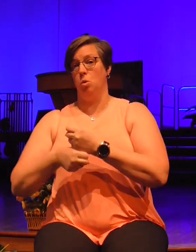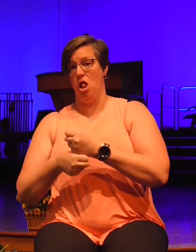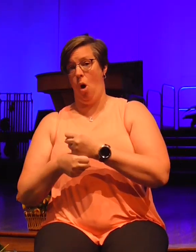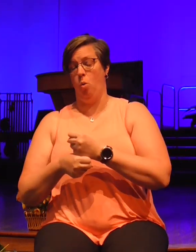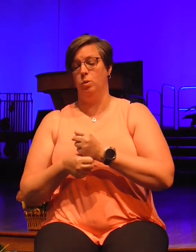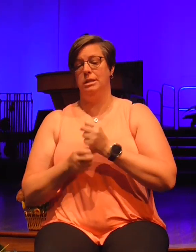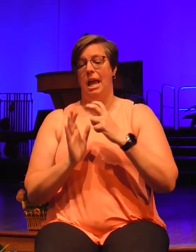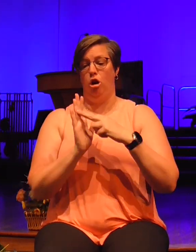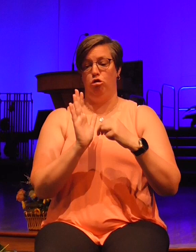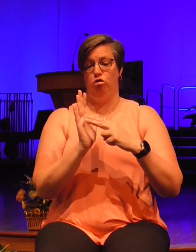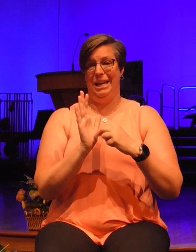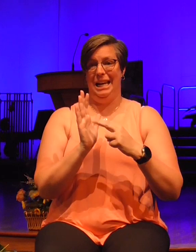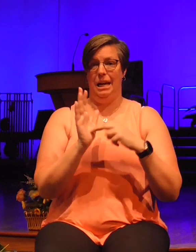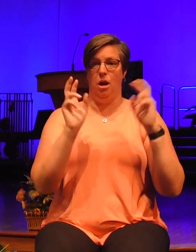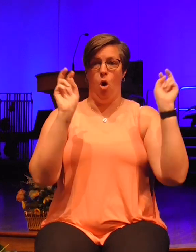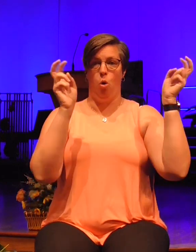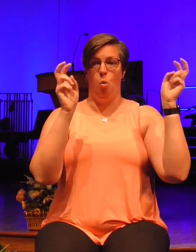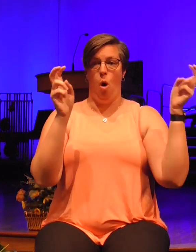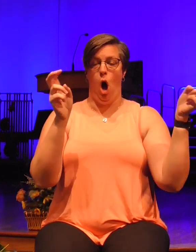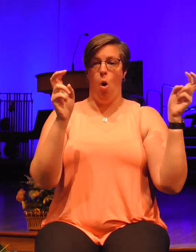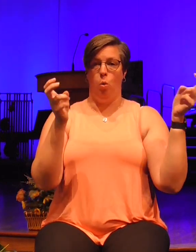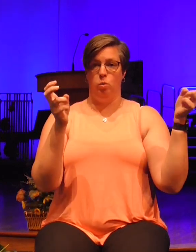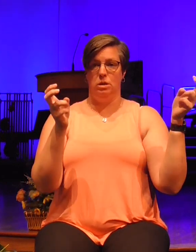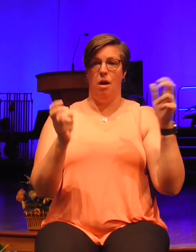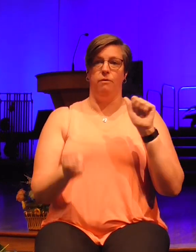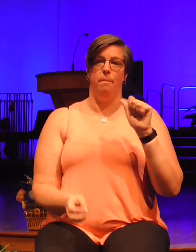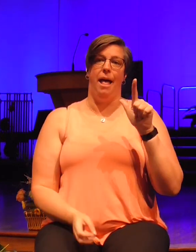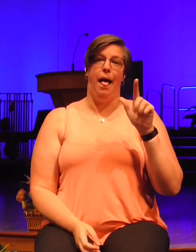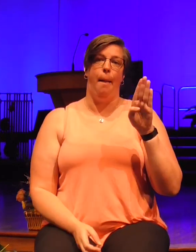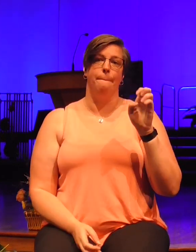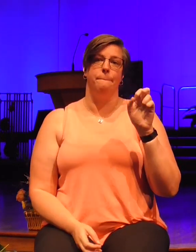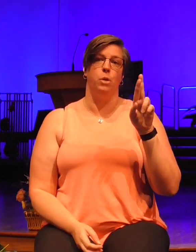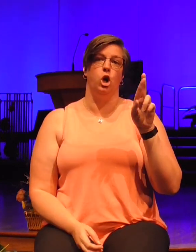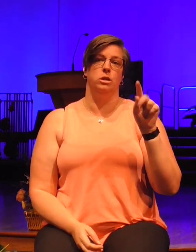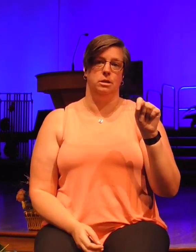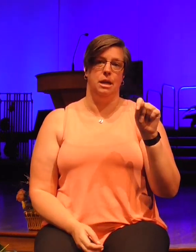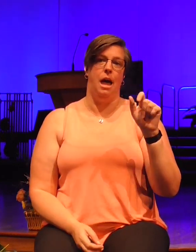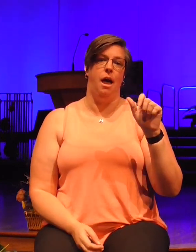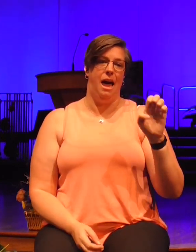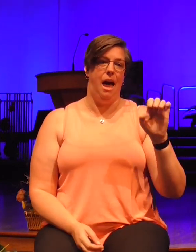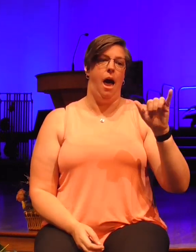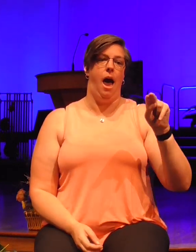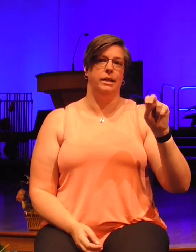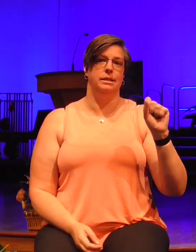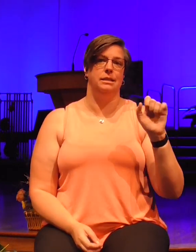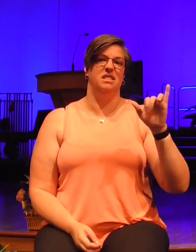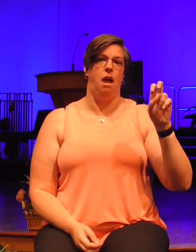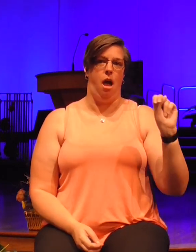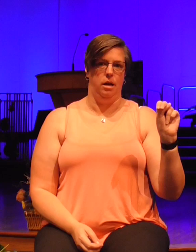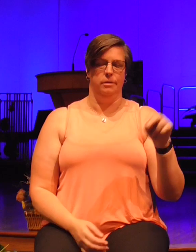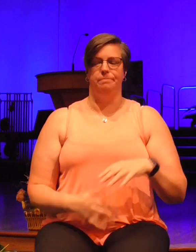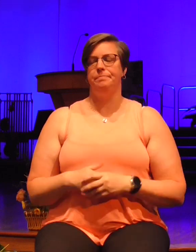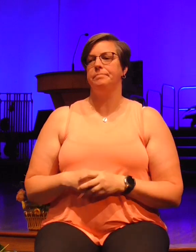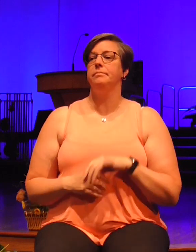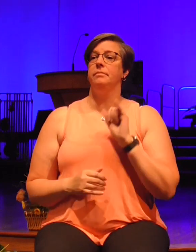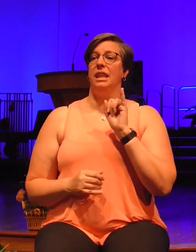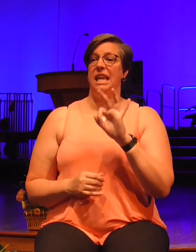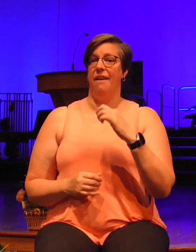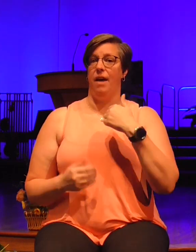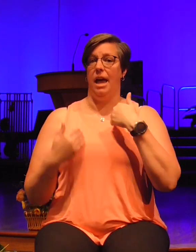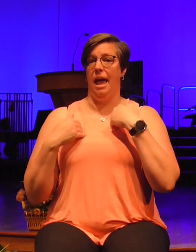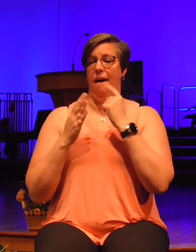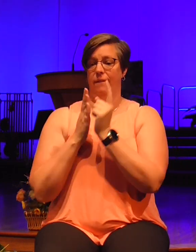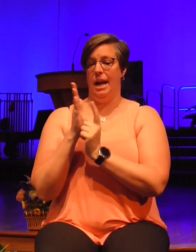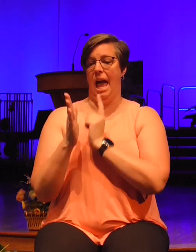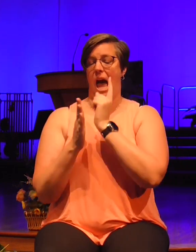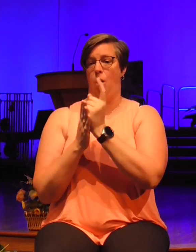reading of a quote from the great thinker Albert Einstein, who says, "If I had an hour to